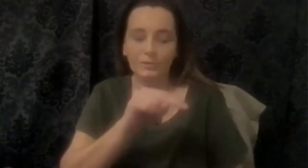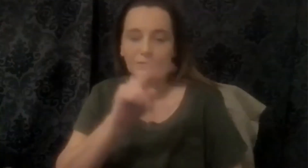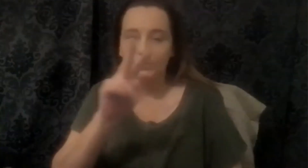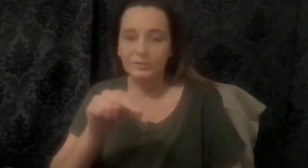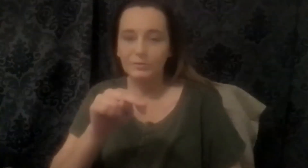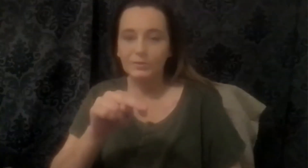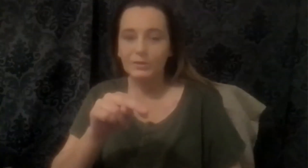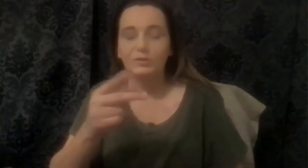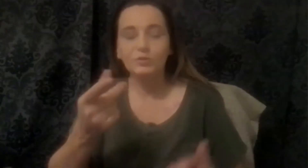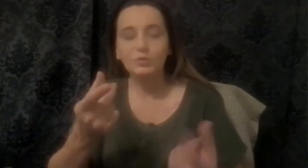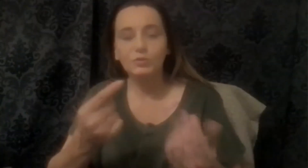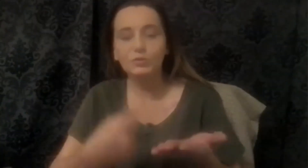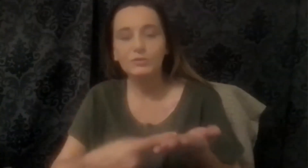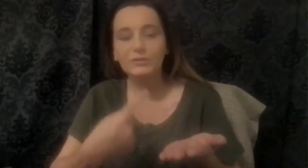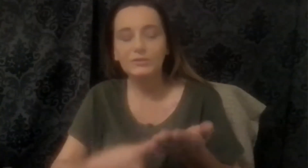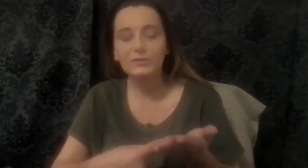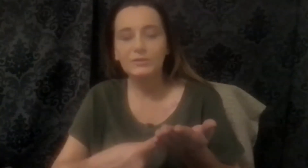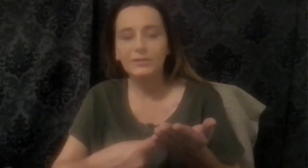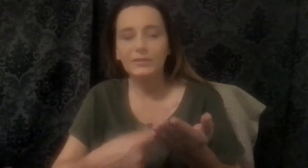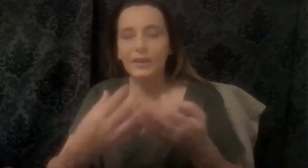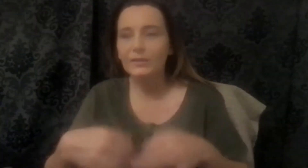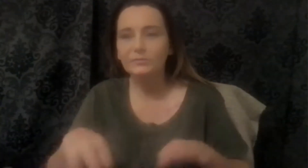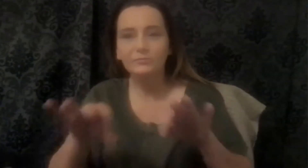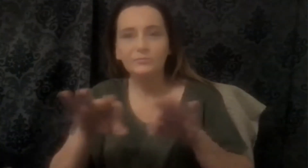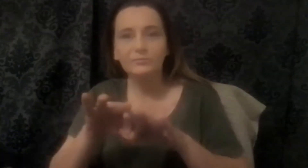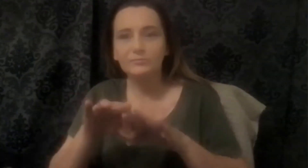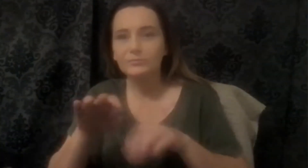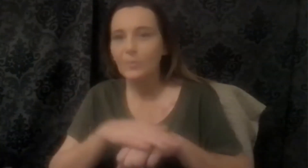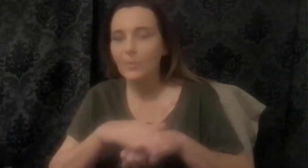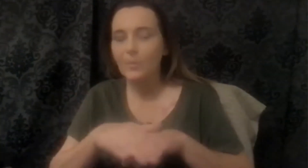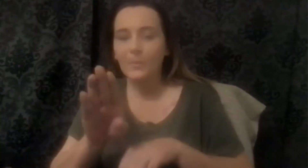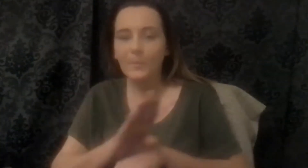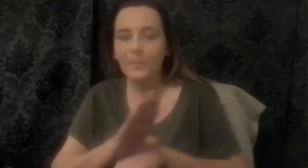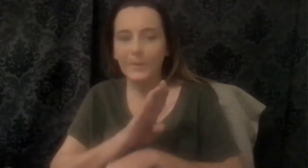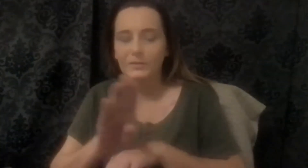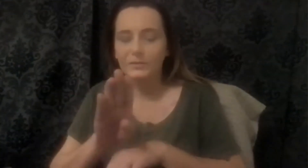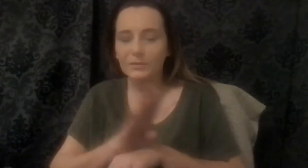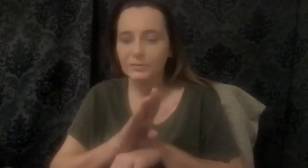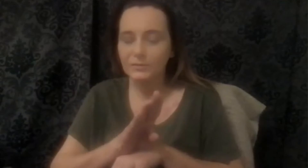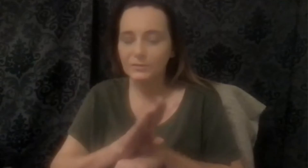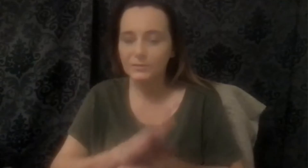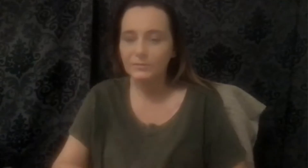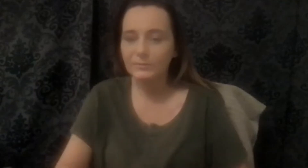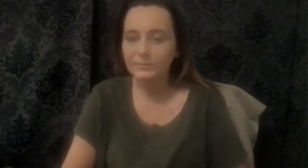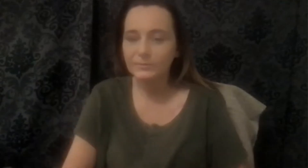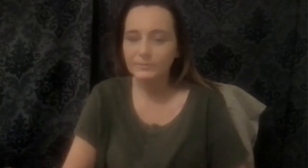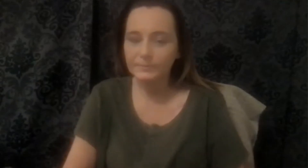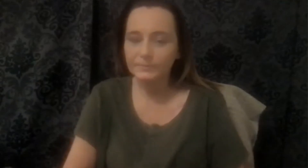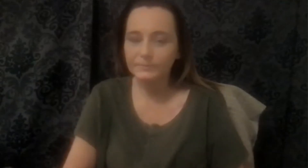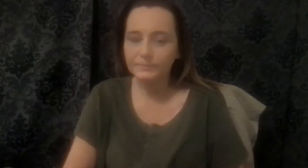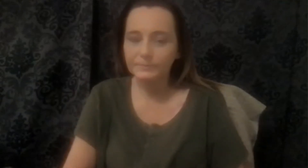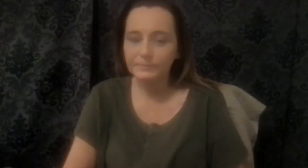business. Well, come on, guys.